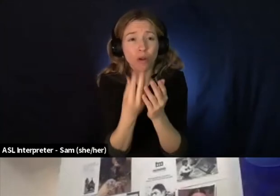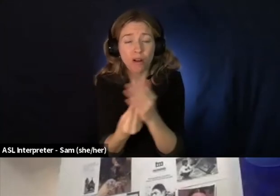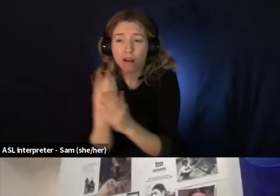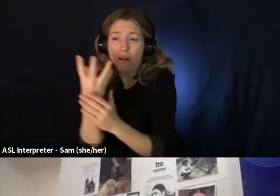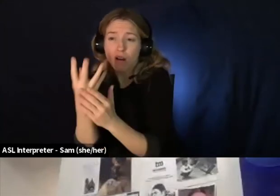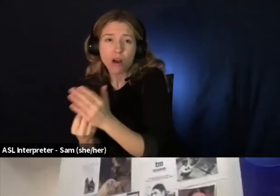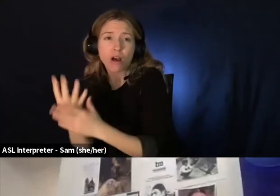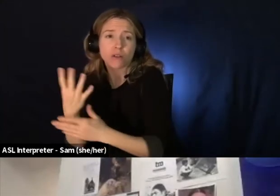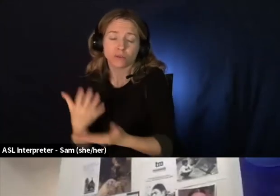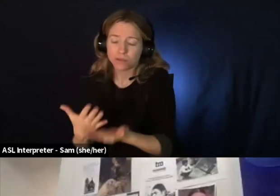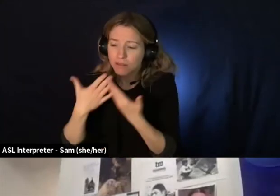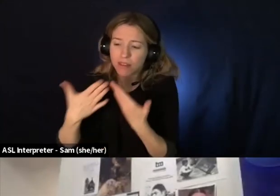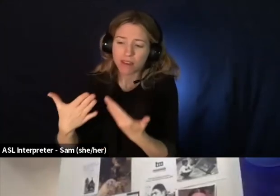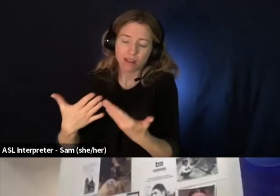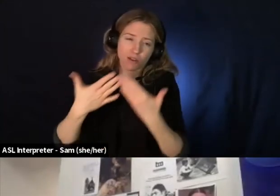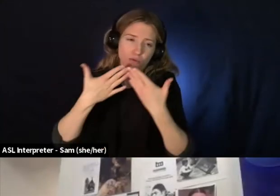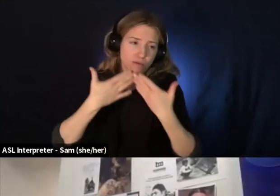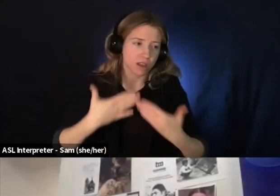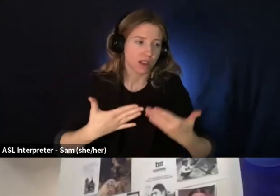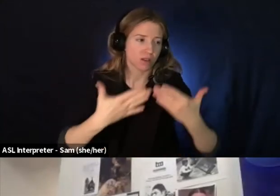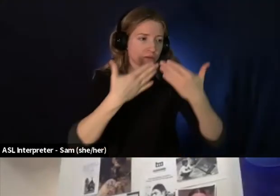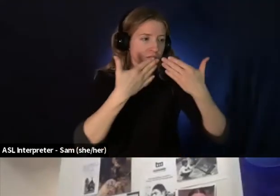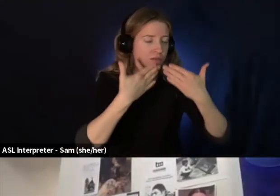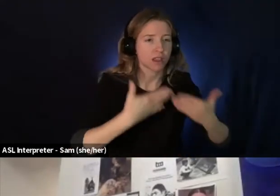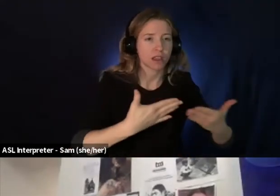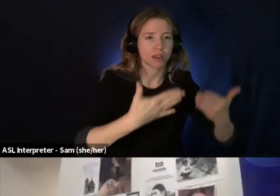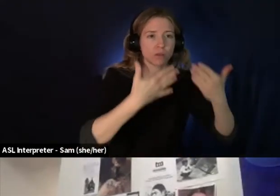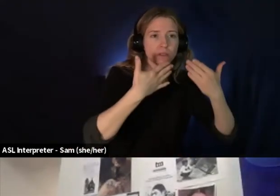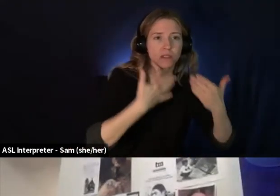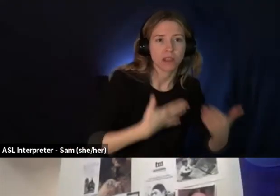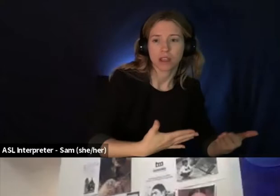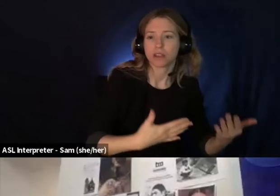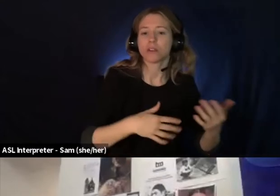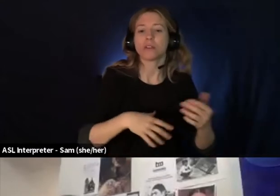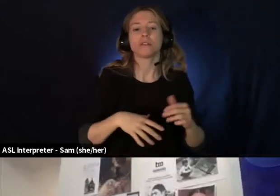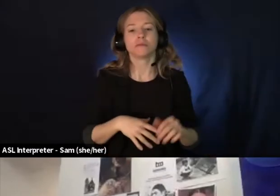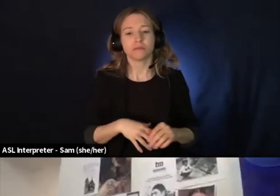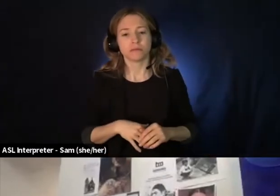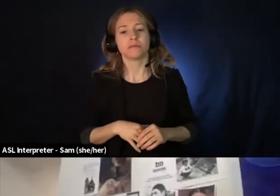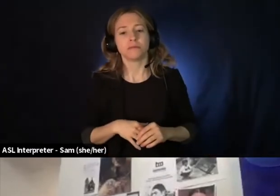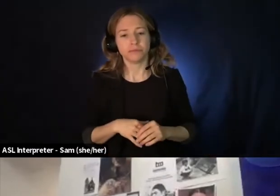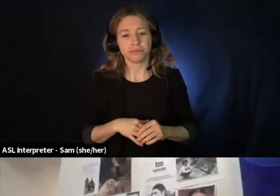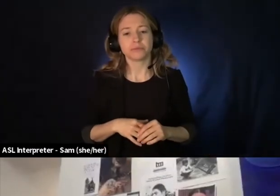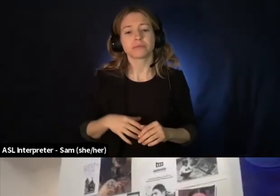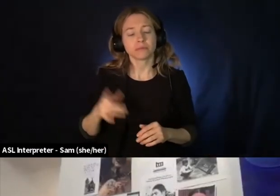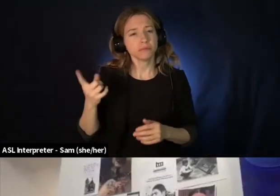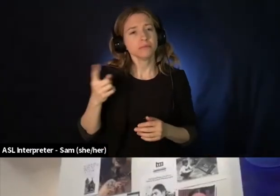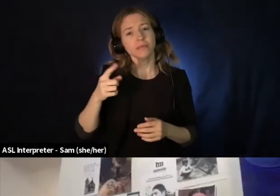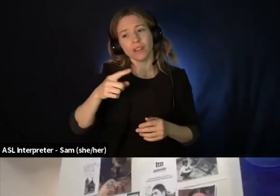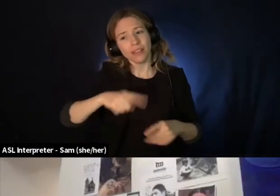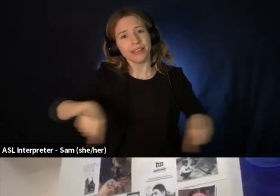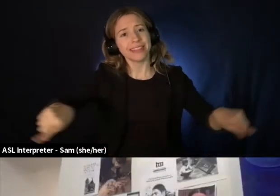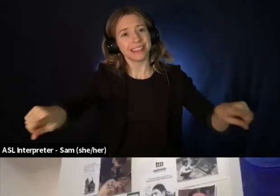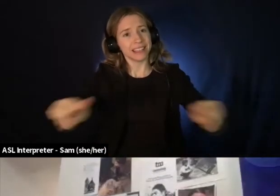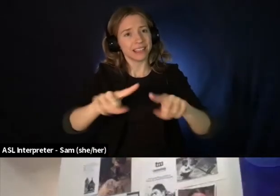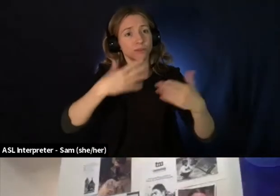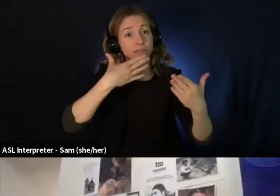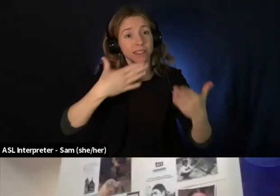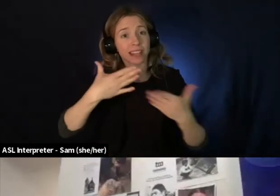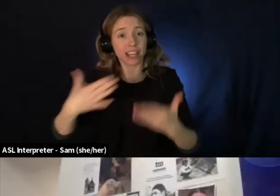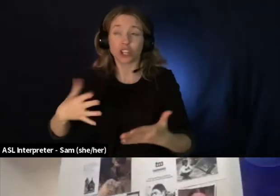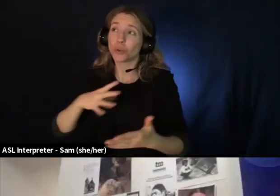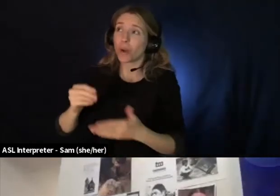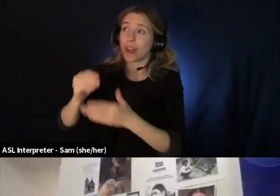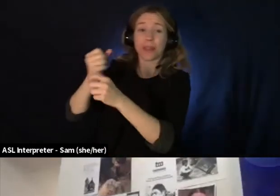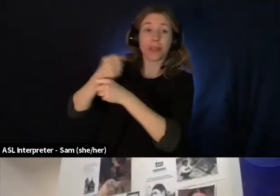would give thanks for them continuing to follow their instructions as handed down by the Creator. And it would go and go